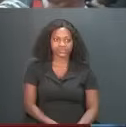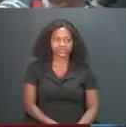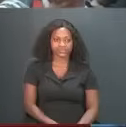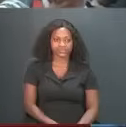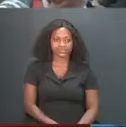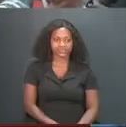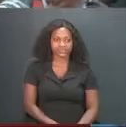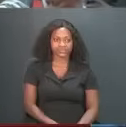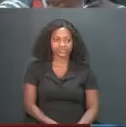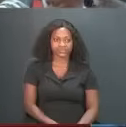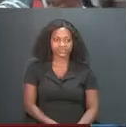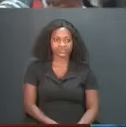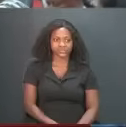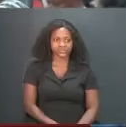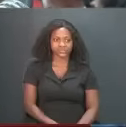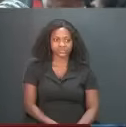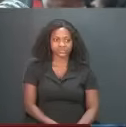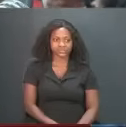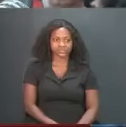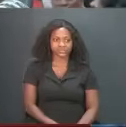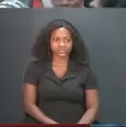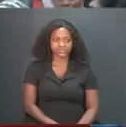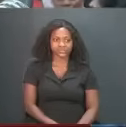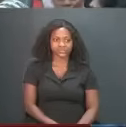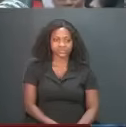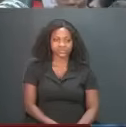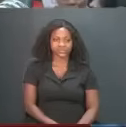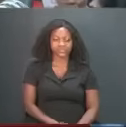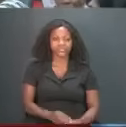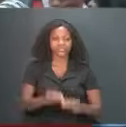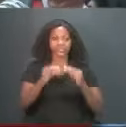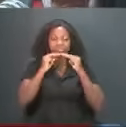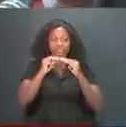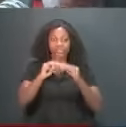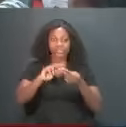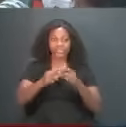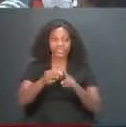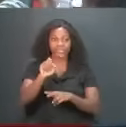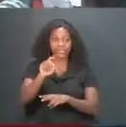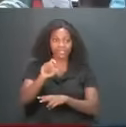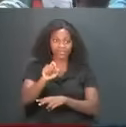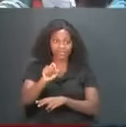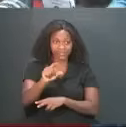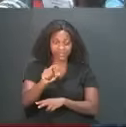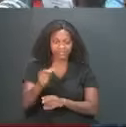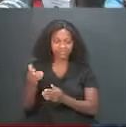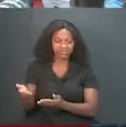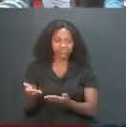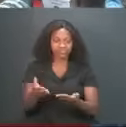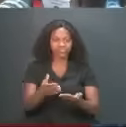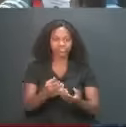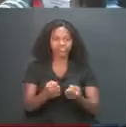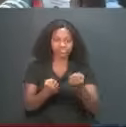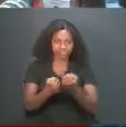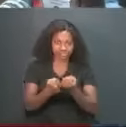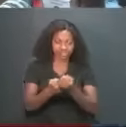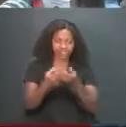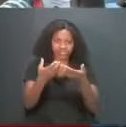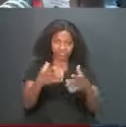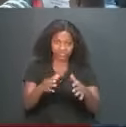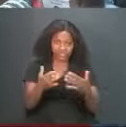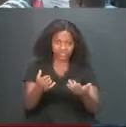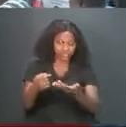Honorable members, motion number 11 has been moved and seconded. It's for the consideration of the